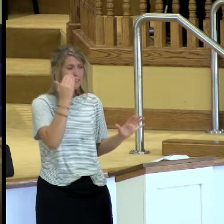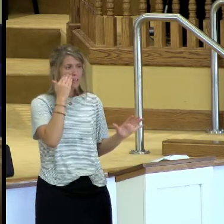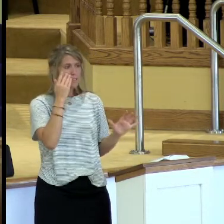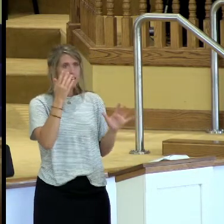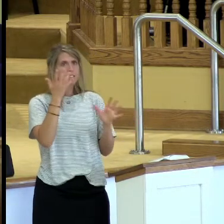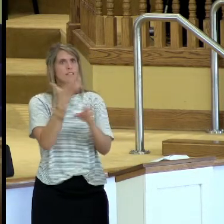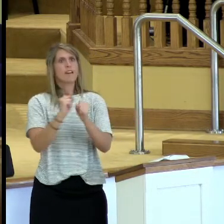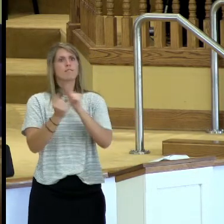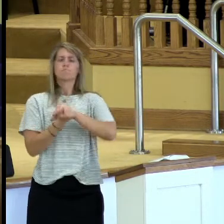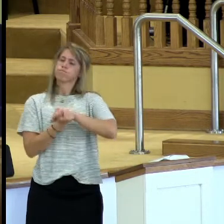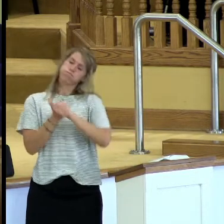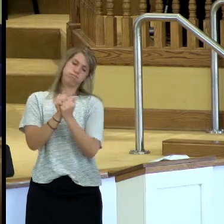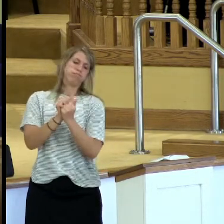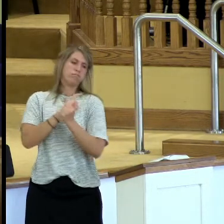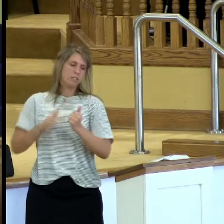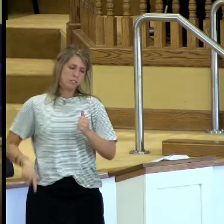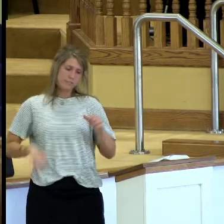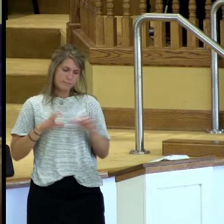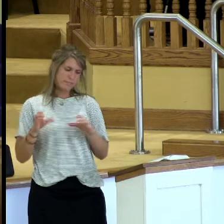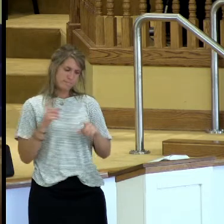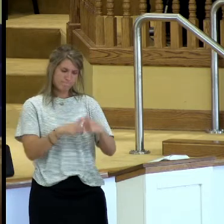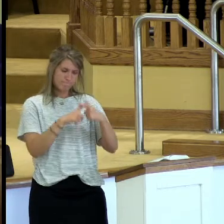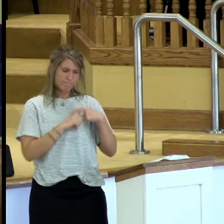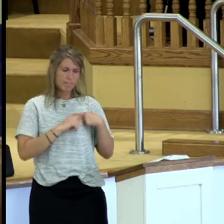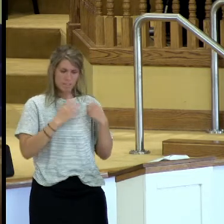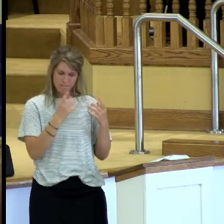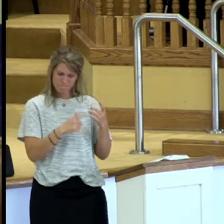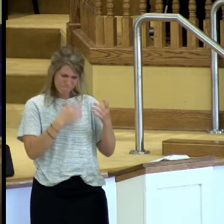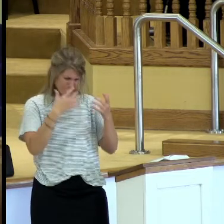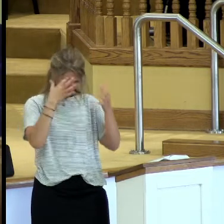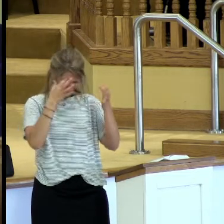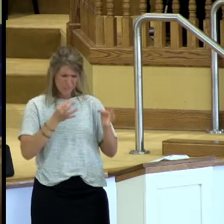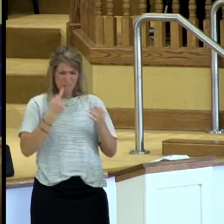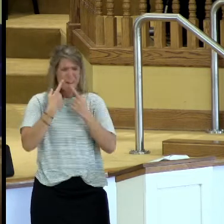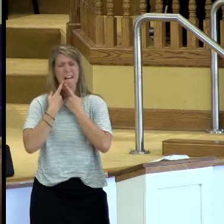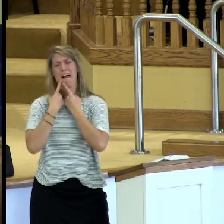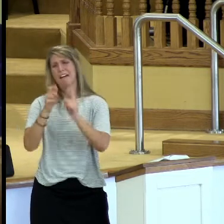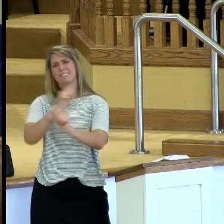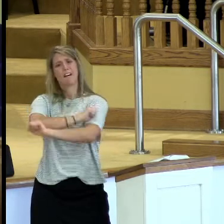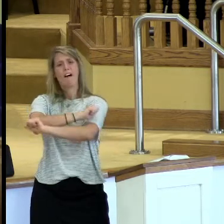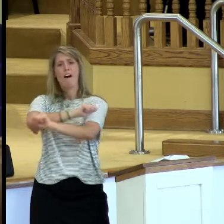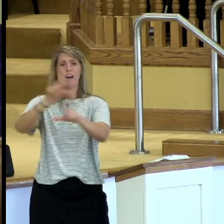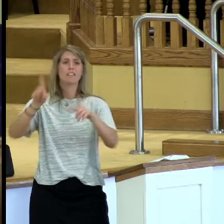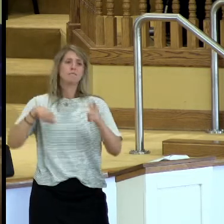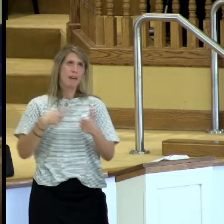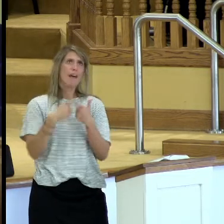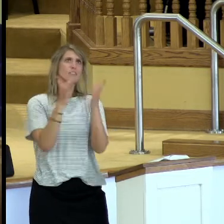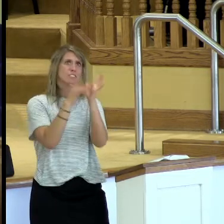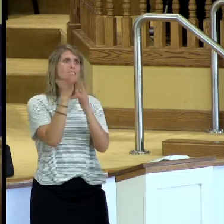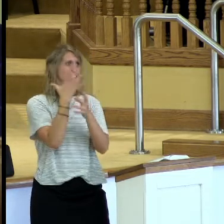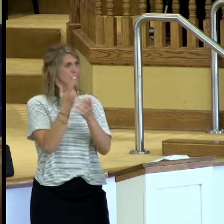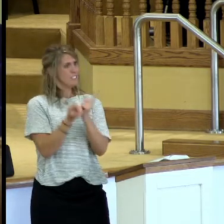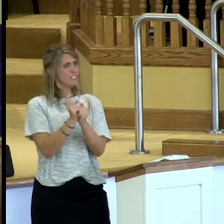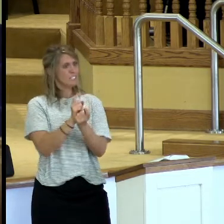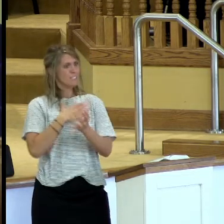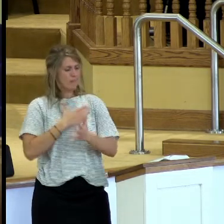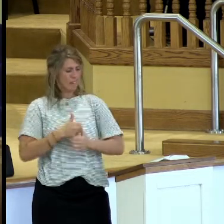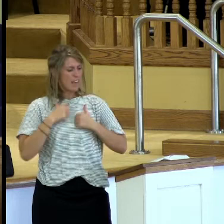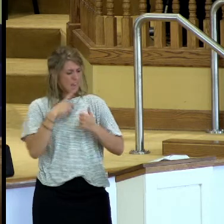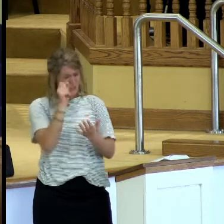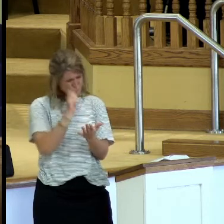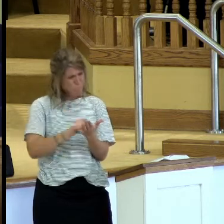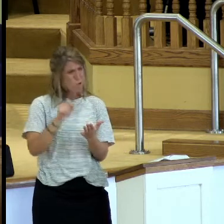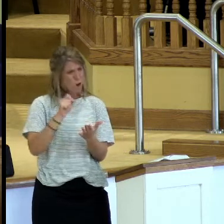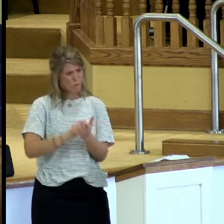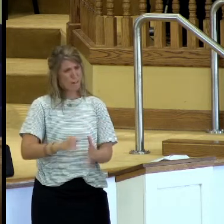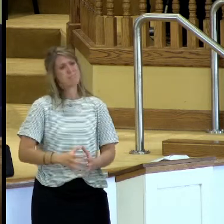he knew the change in his life that the Lord performed. And then he went about telling everybody about it and wrote